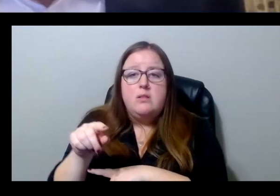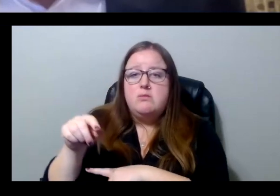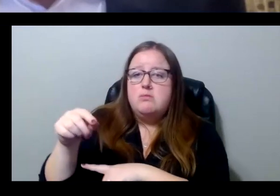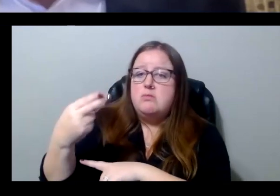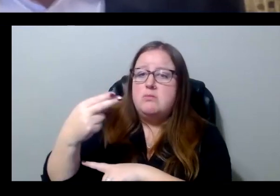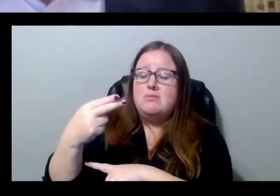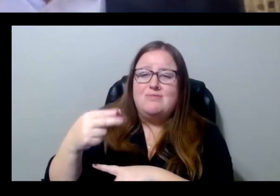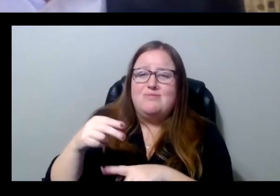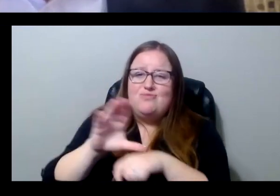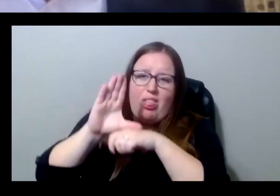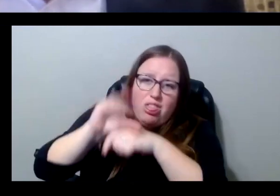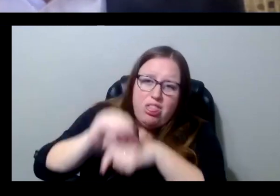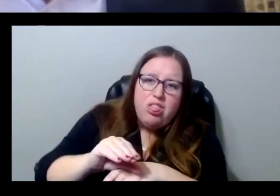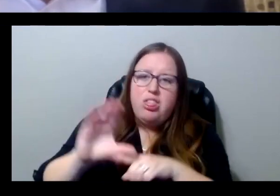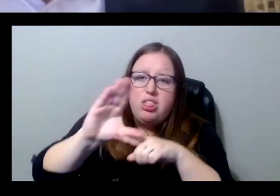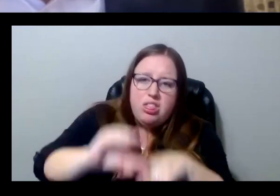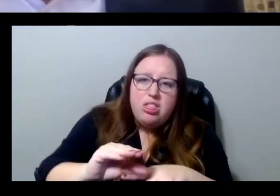come. So